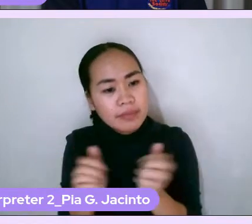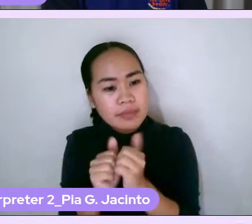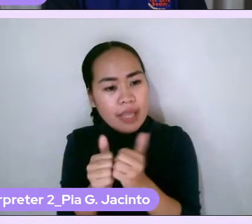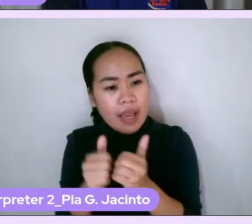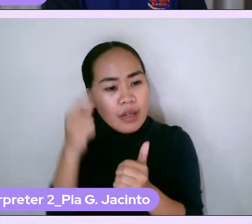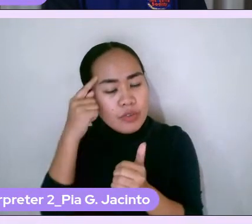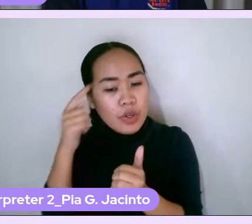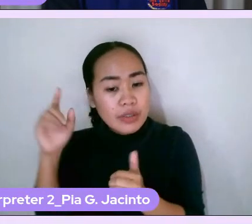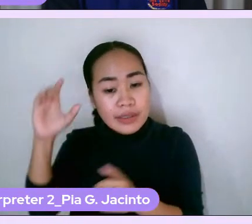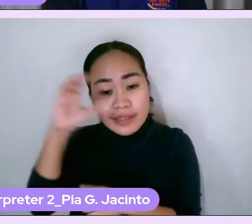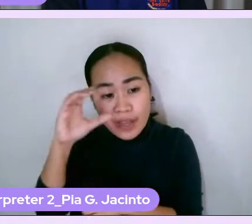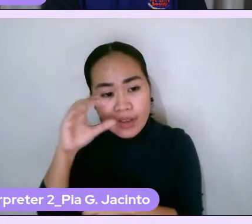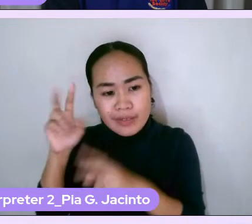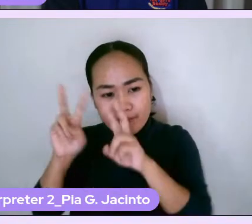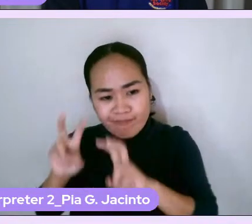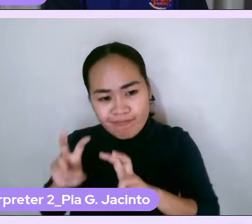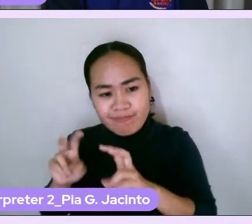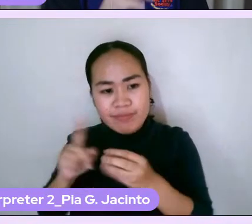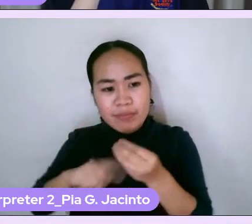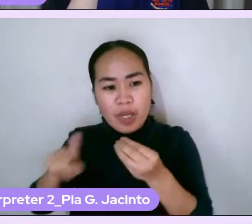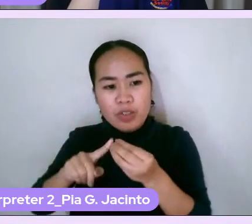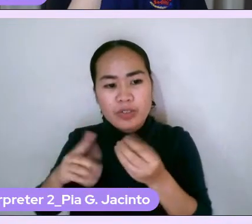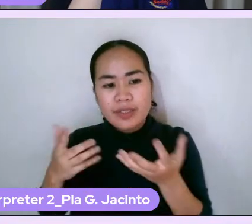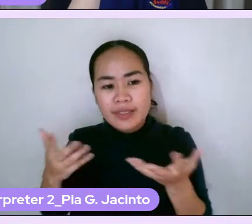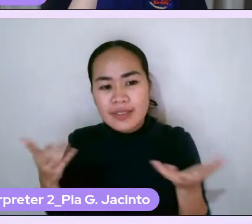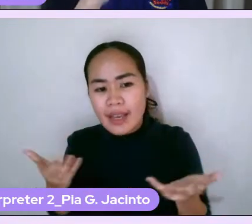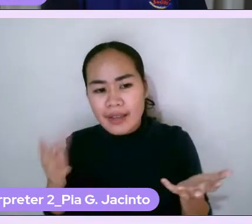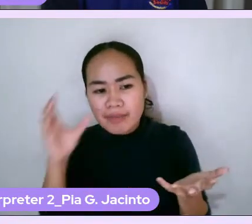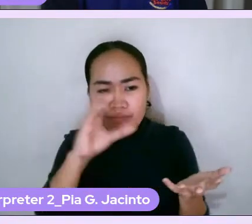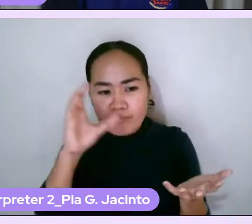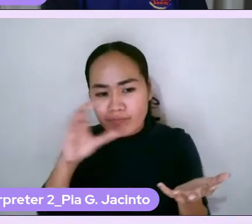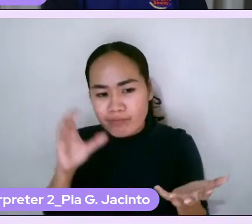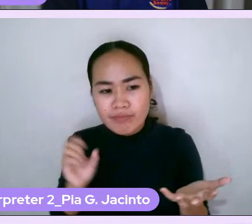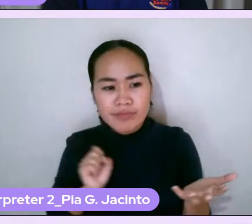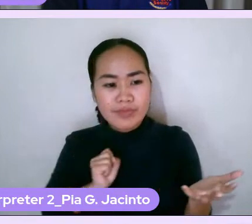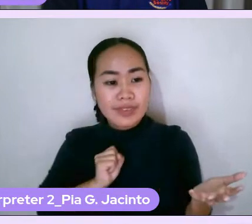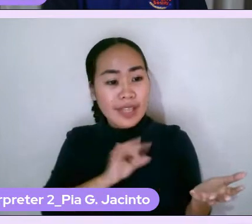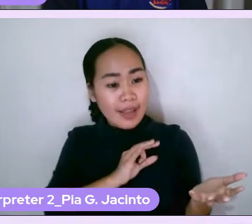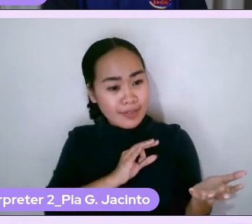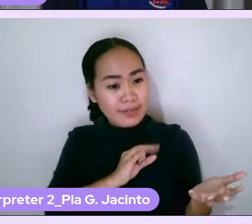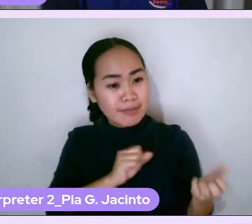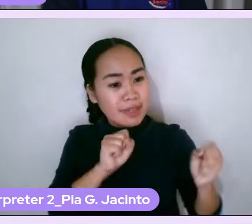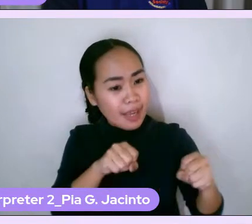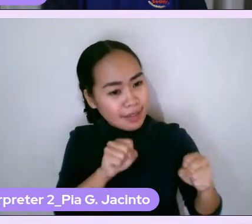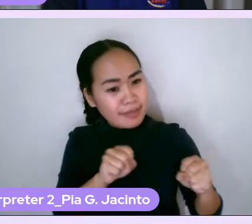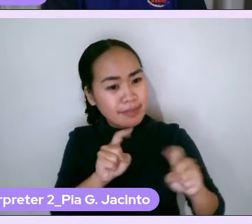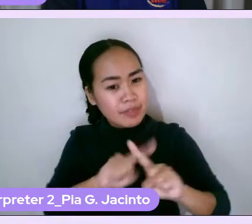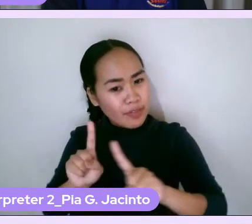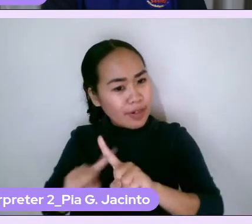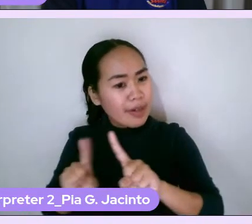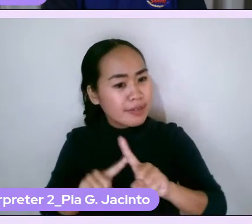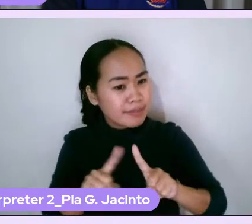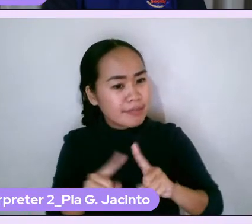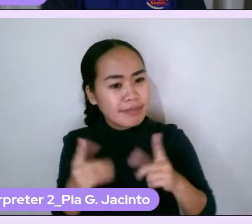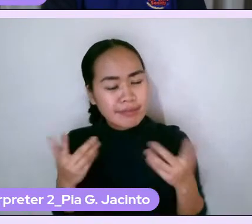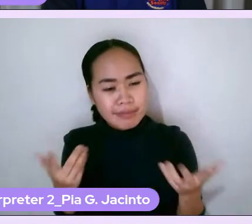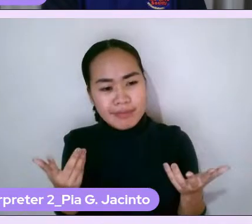pag-search ng employees to search for different